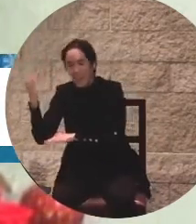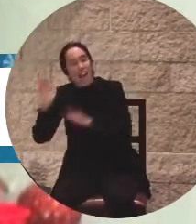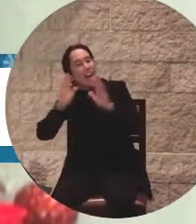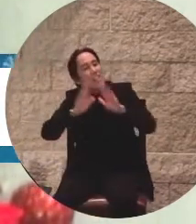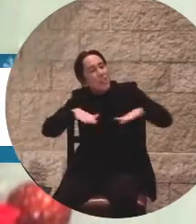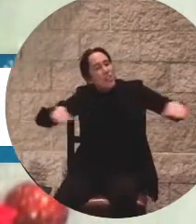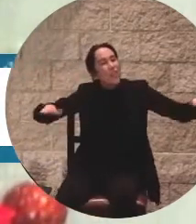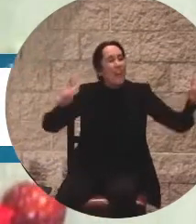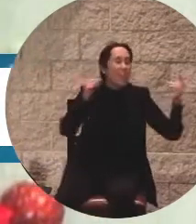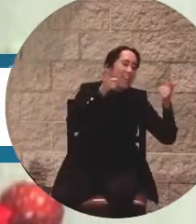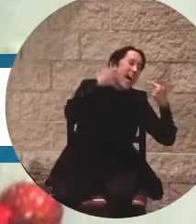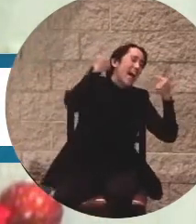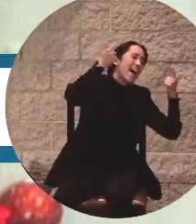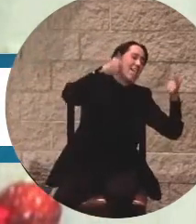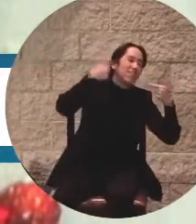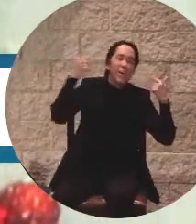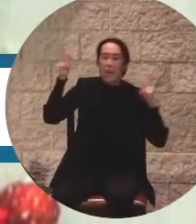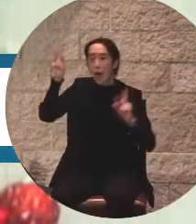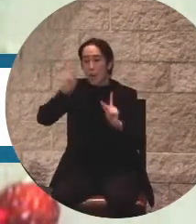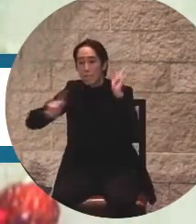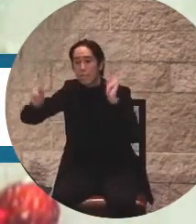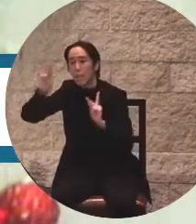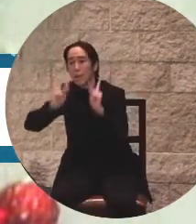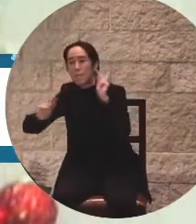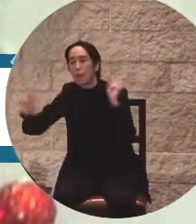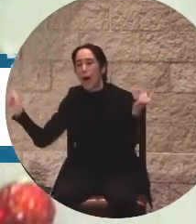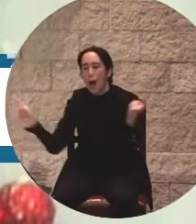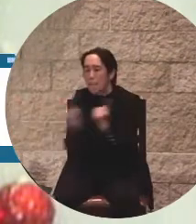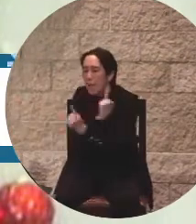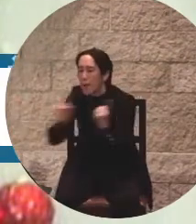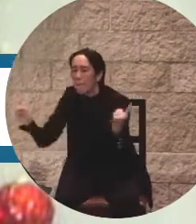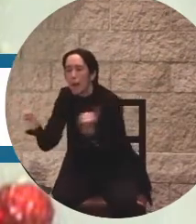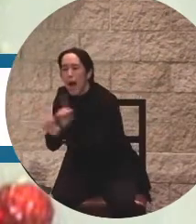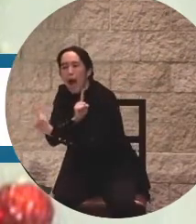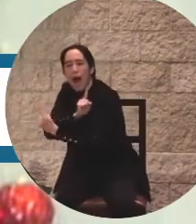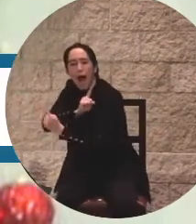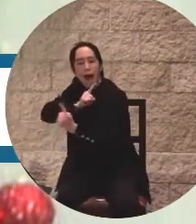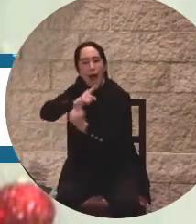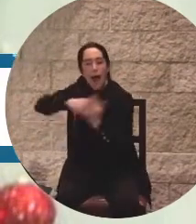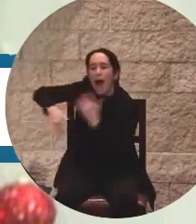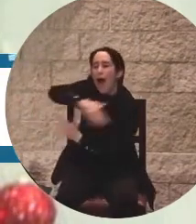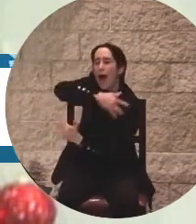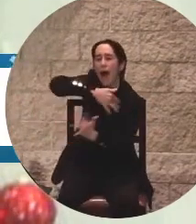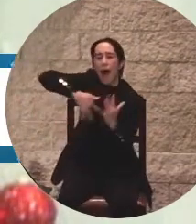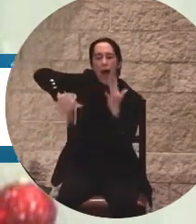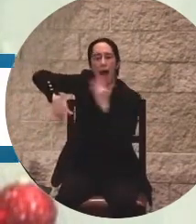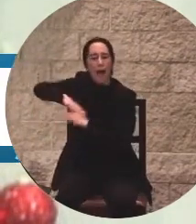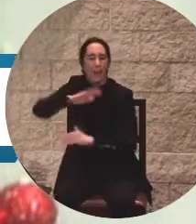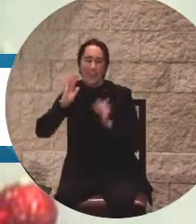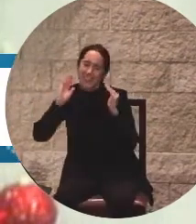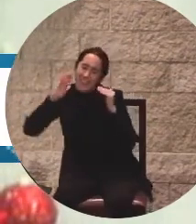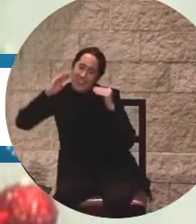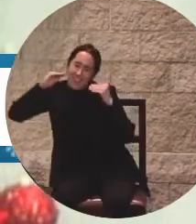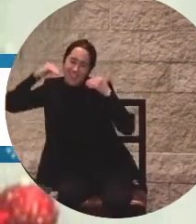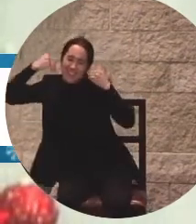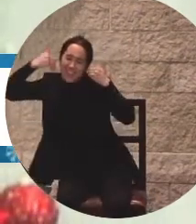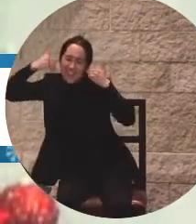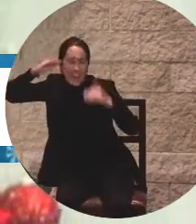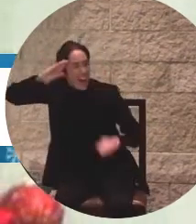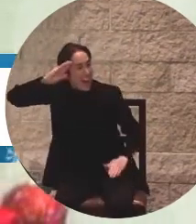Children laughing, people passing, meeting smile